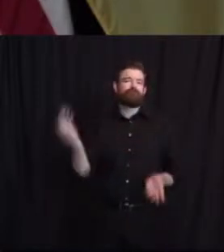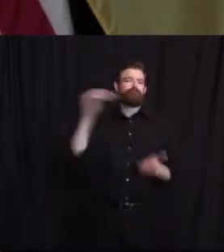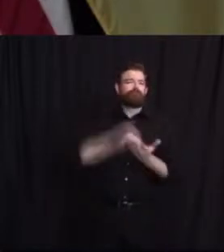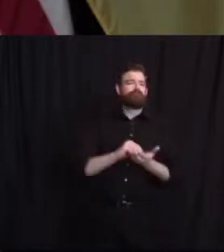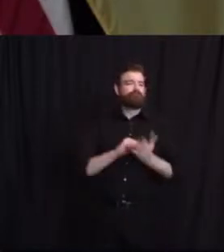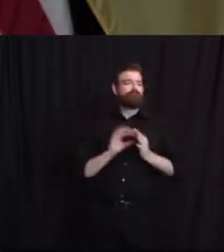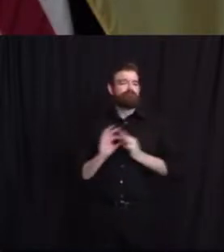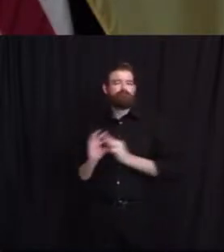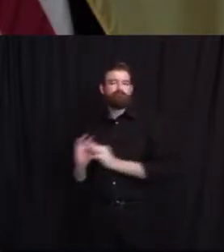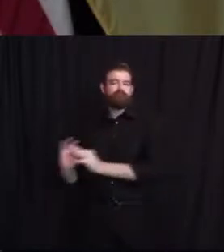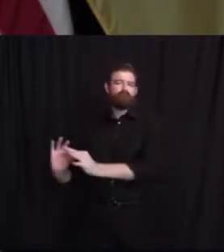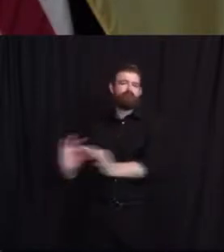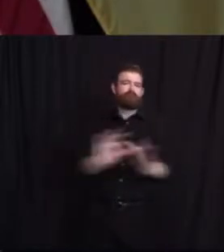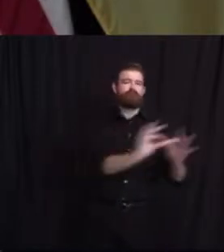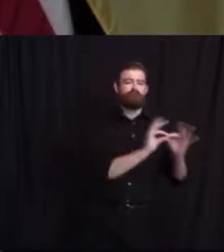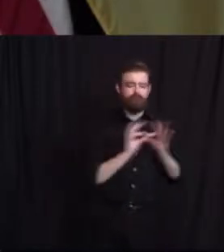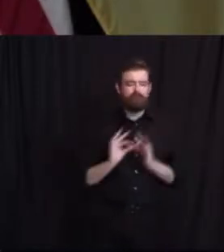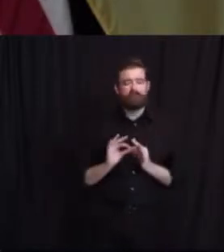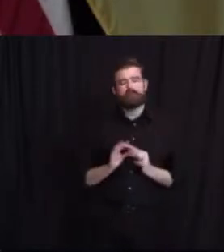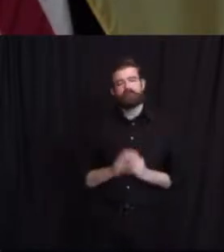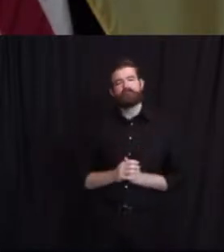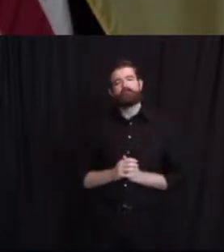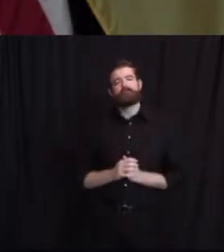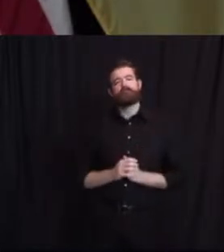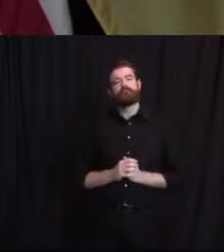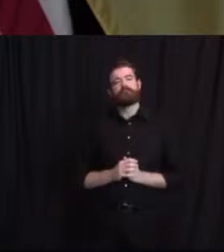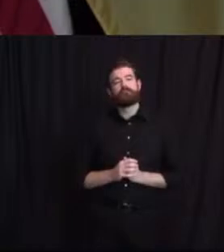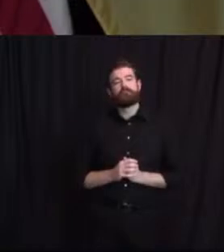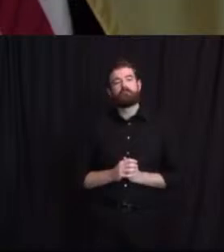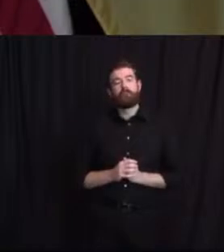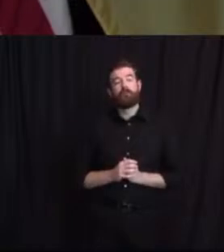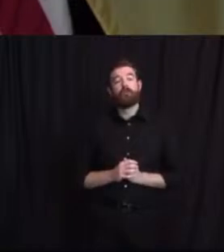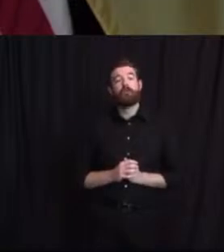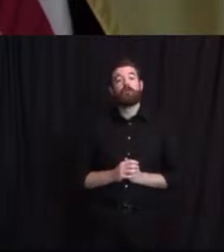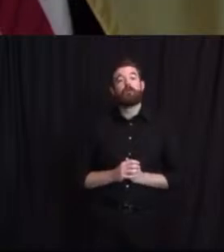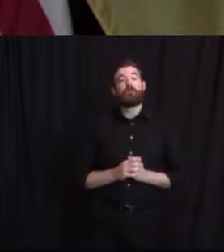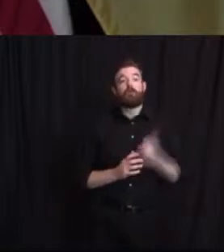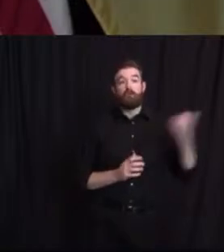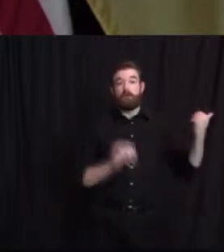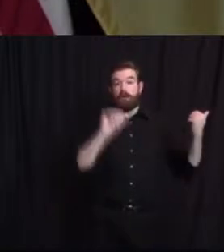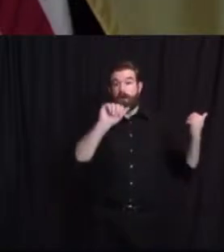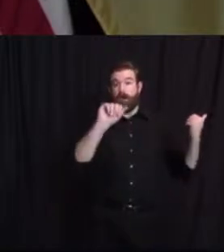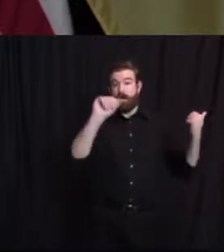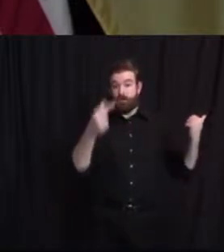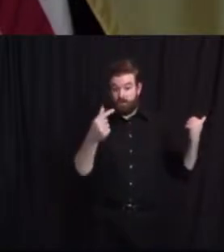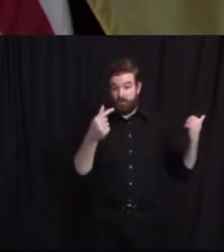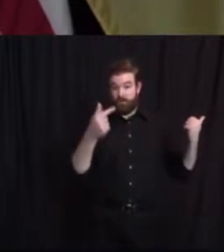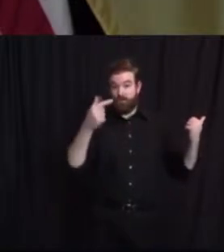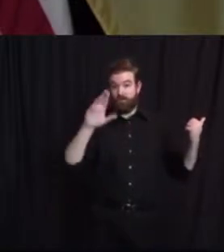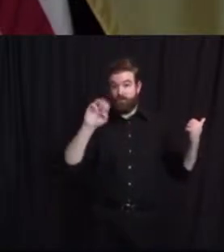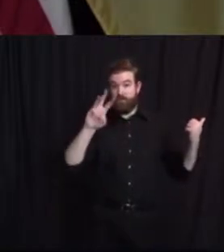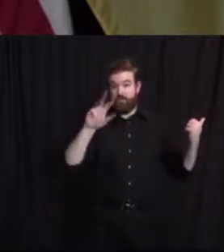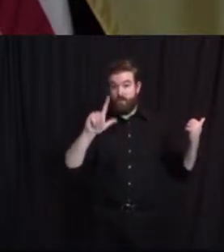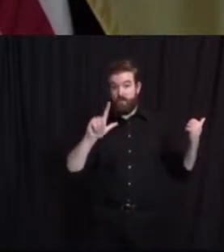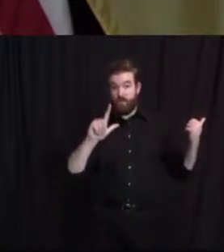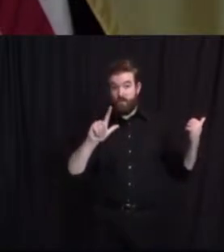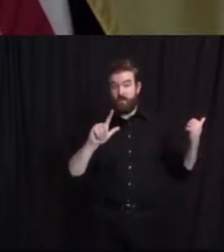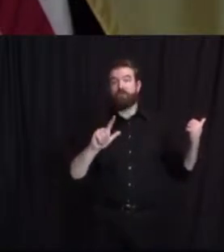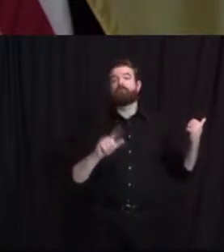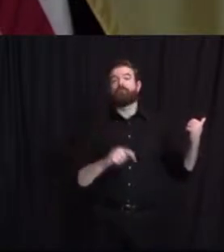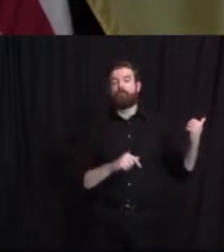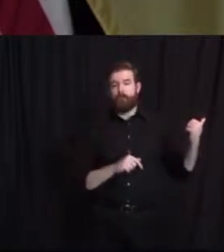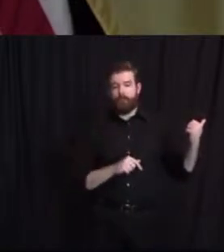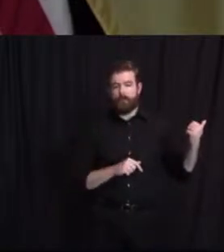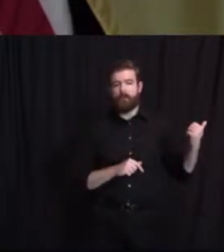your point about the Attorney General, he also hosted a call with the major city police chiefs and their respective county prosecutors